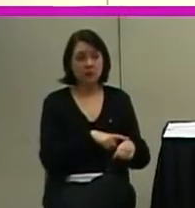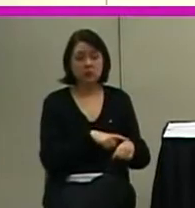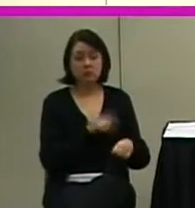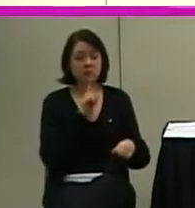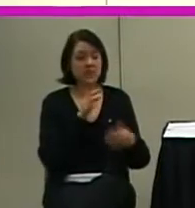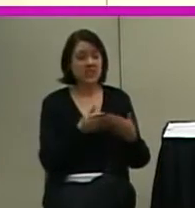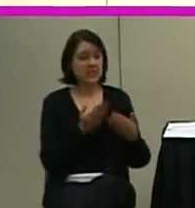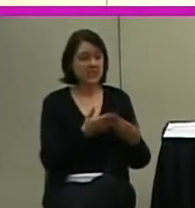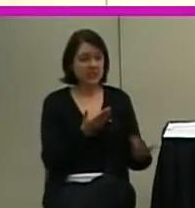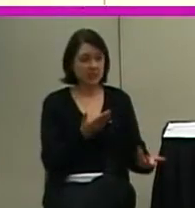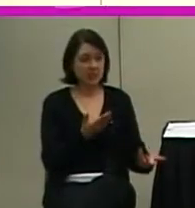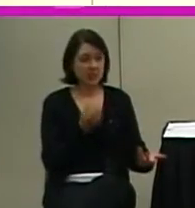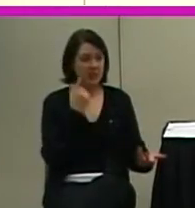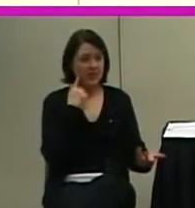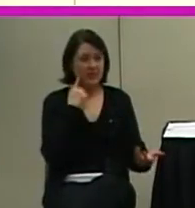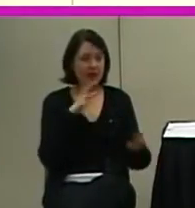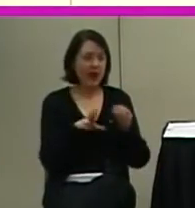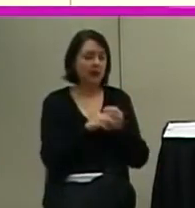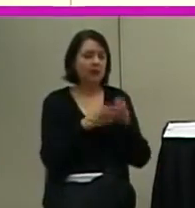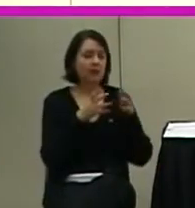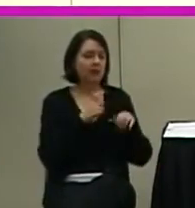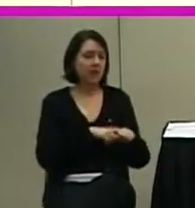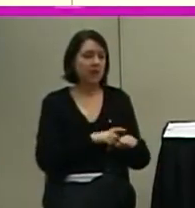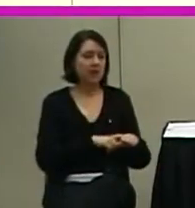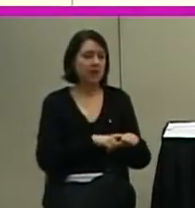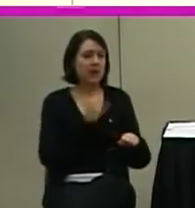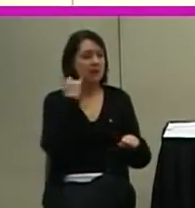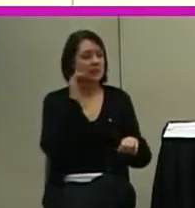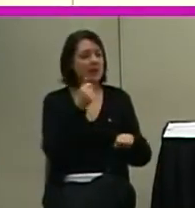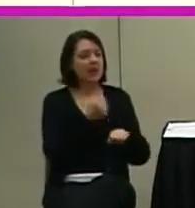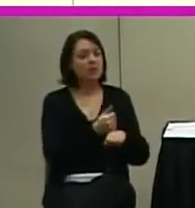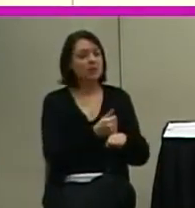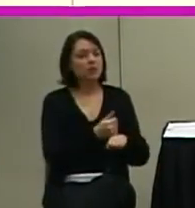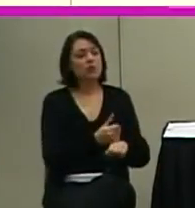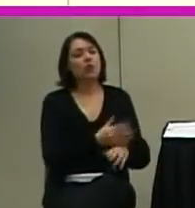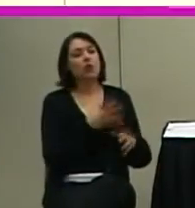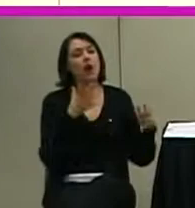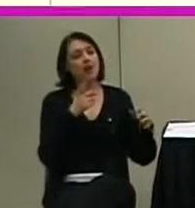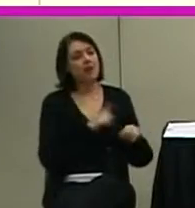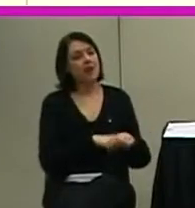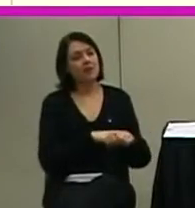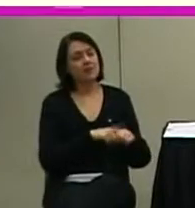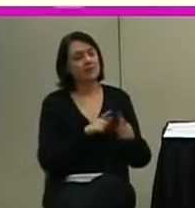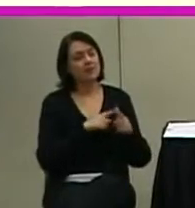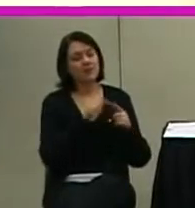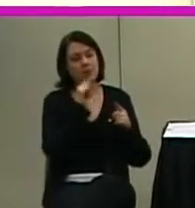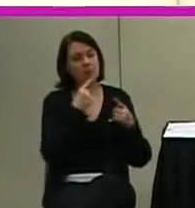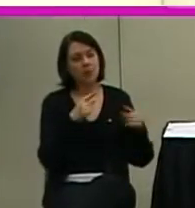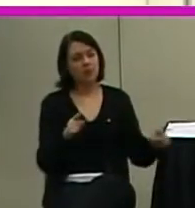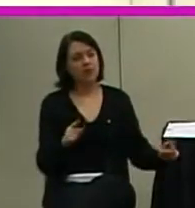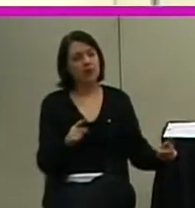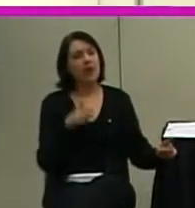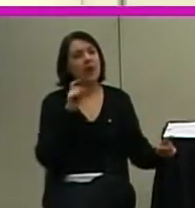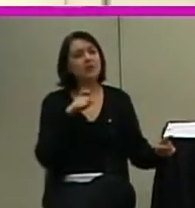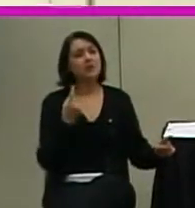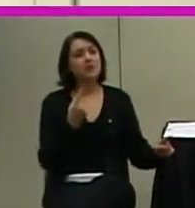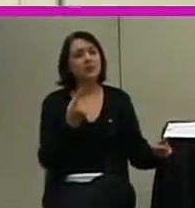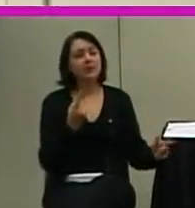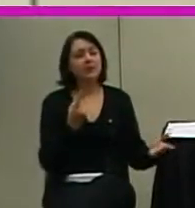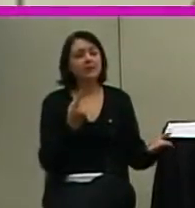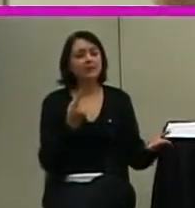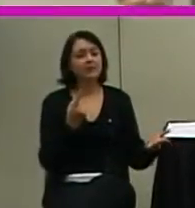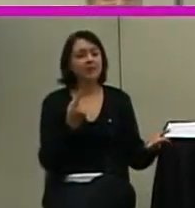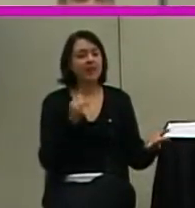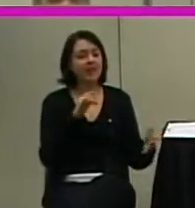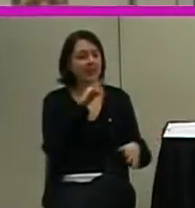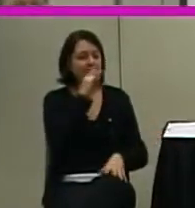we don't think you're spending more time. And if we set it up so you spend more time, then it's not going to work. It's got to be something, again, like we said,